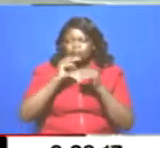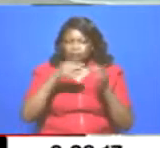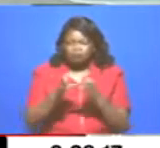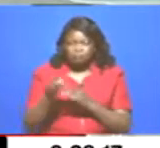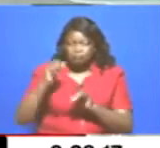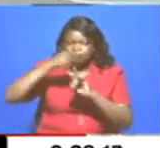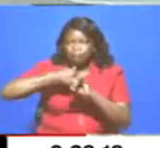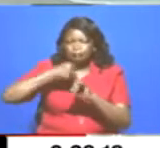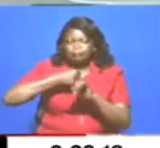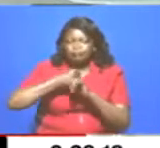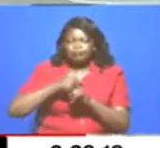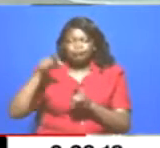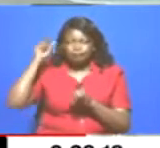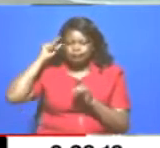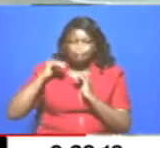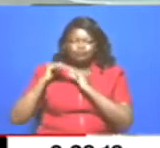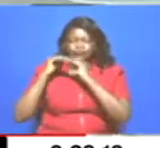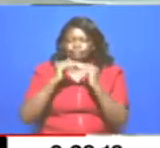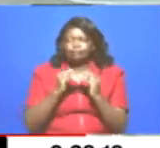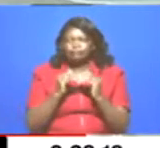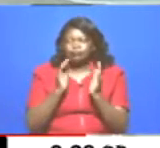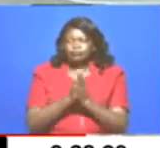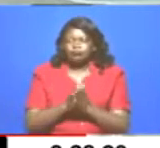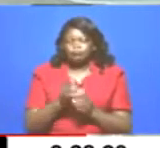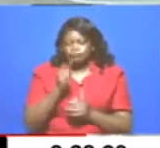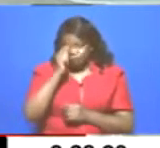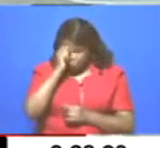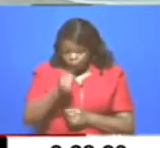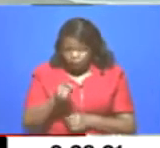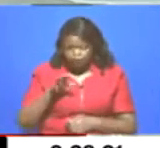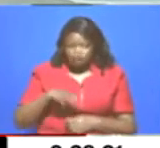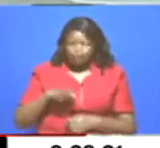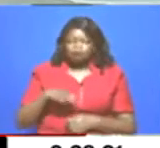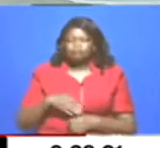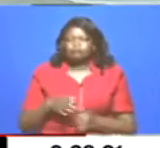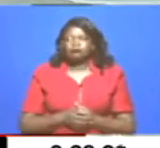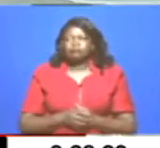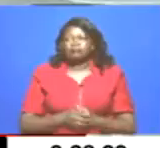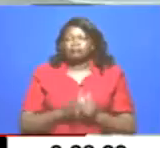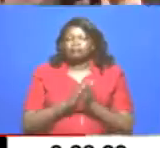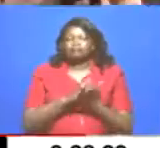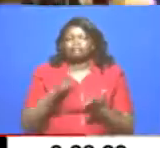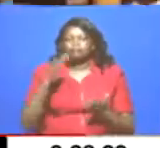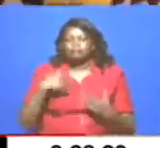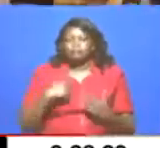advocate for gender equality and respect for women. Michael Mwendiga reports.